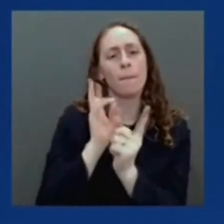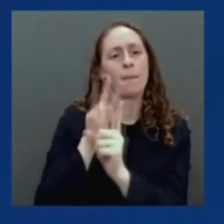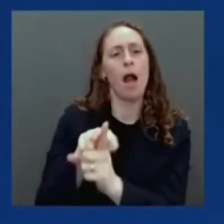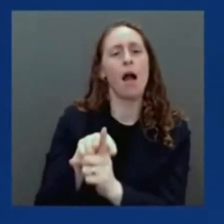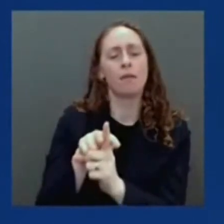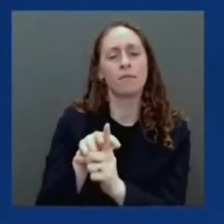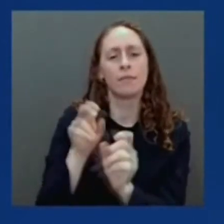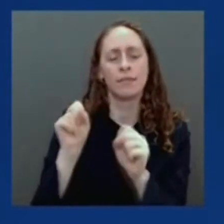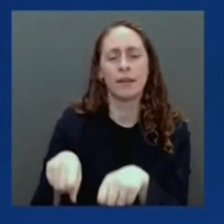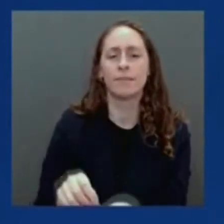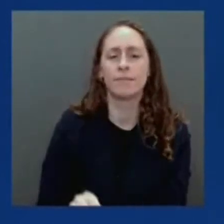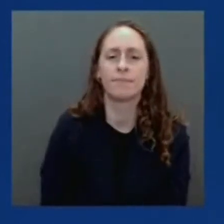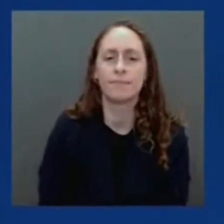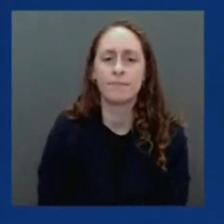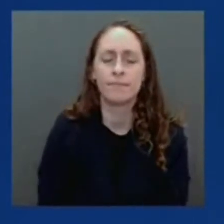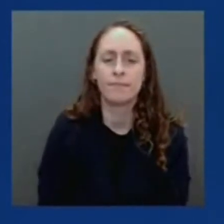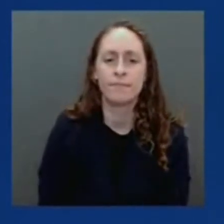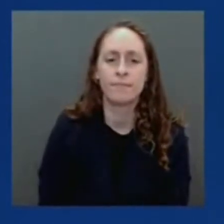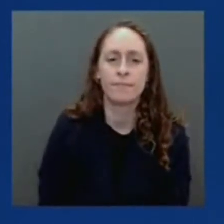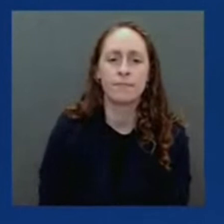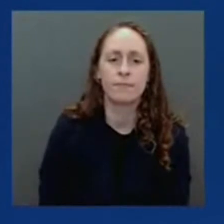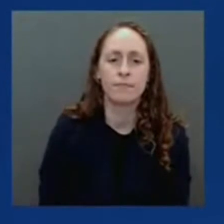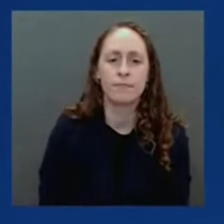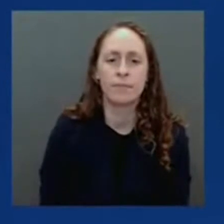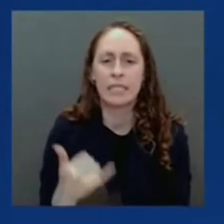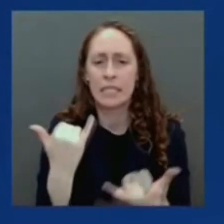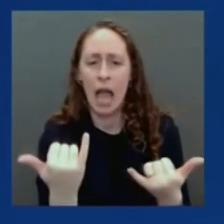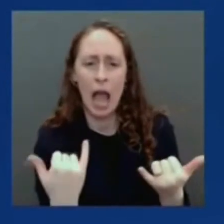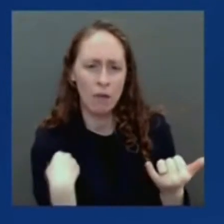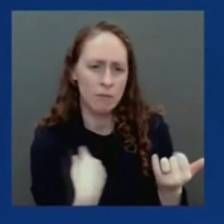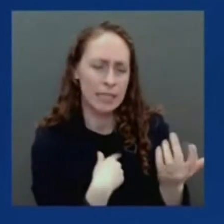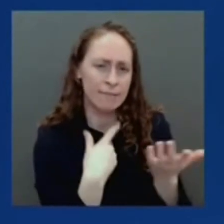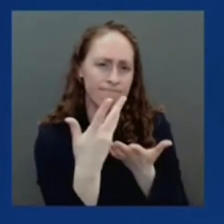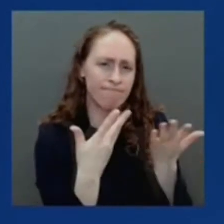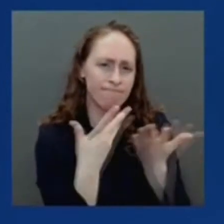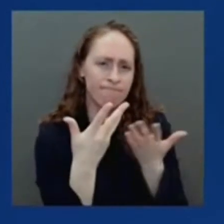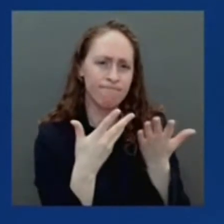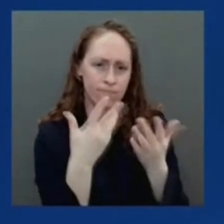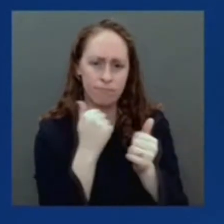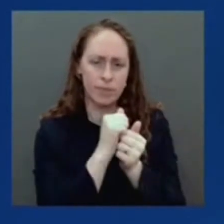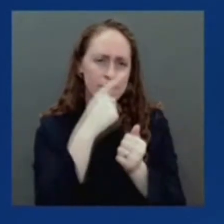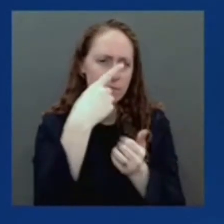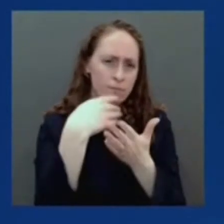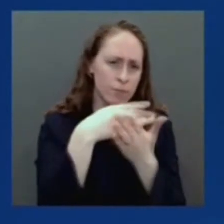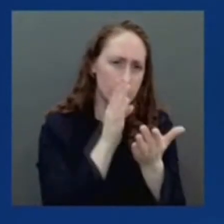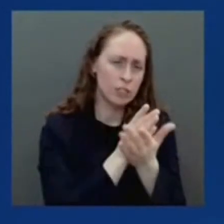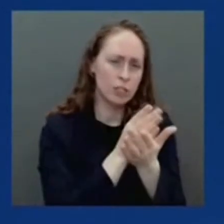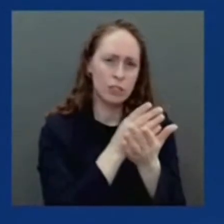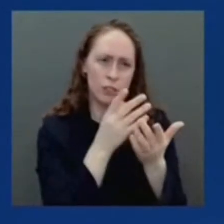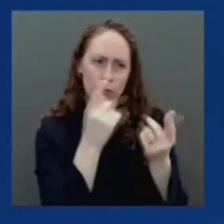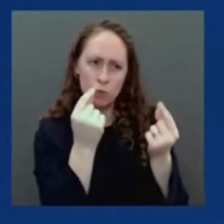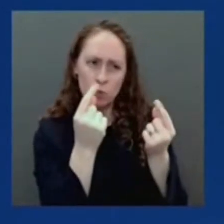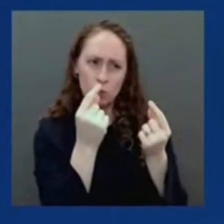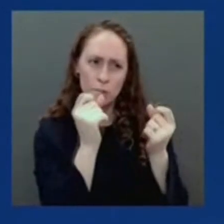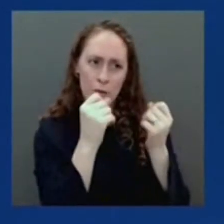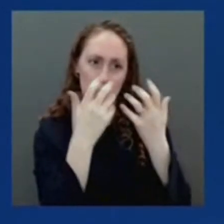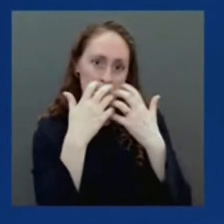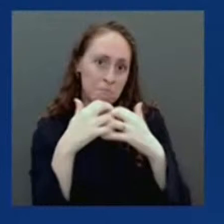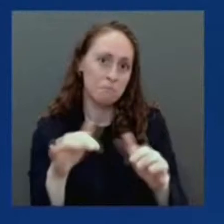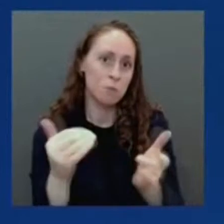what our budgetary needs are. Thank you. Next question, please. Let's go to Meg Torrell at CNBC.